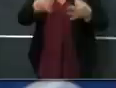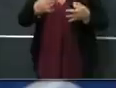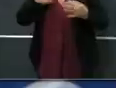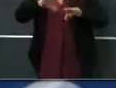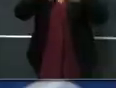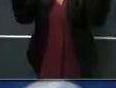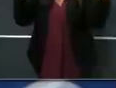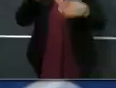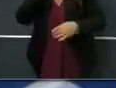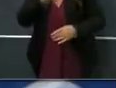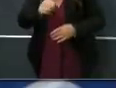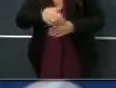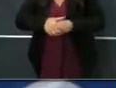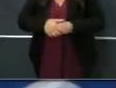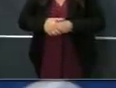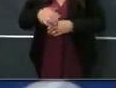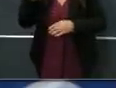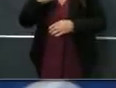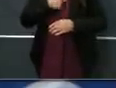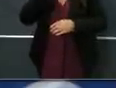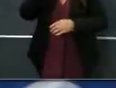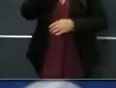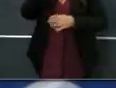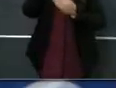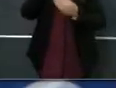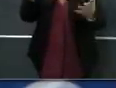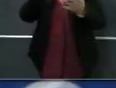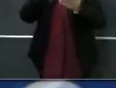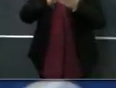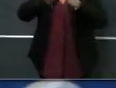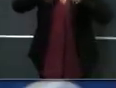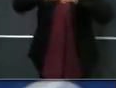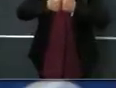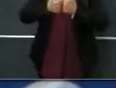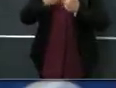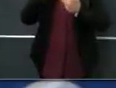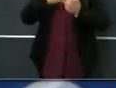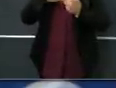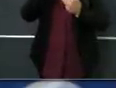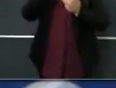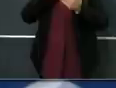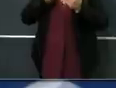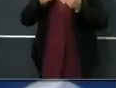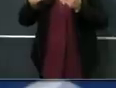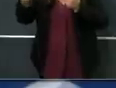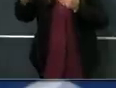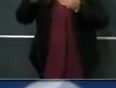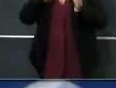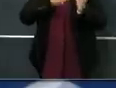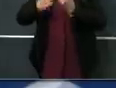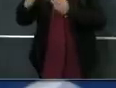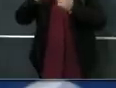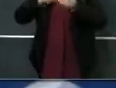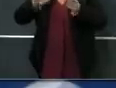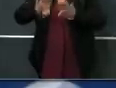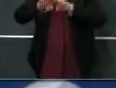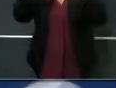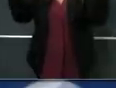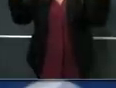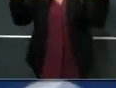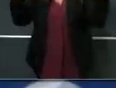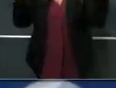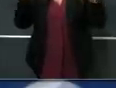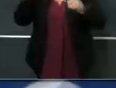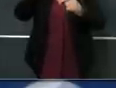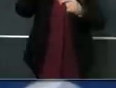public this roadmap to recovery is to let folks know we are deeply focused on what